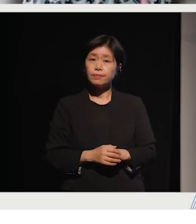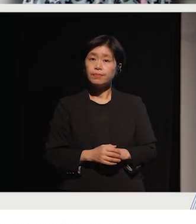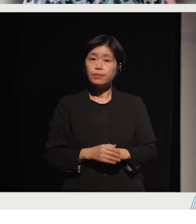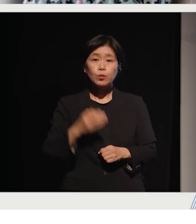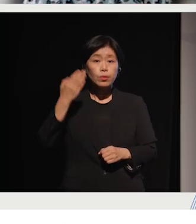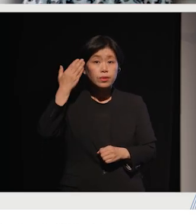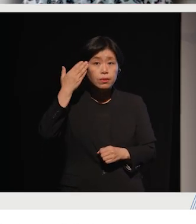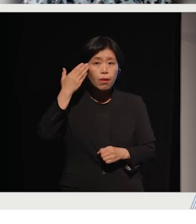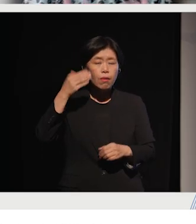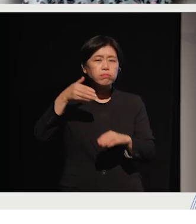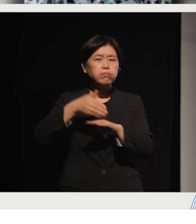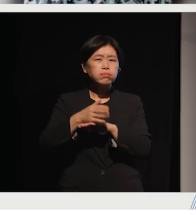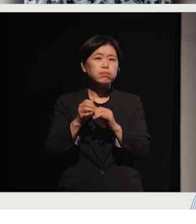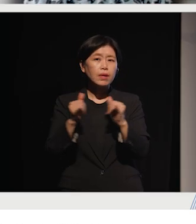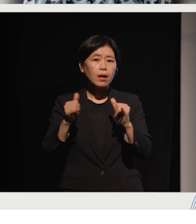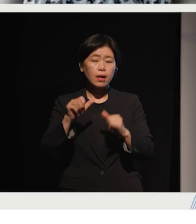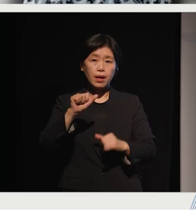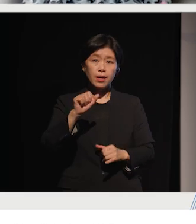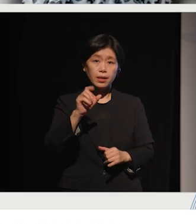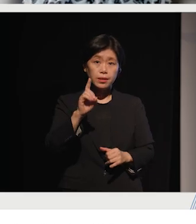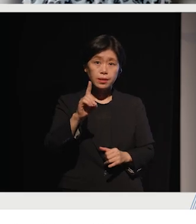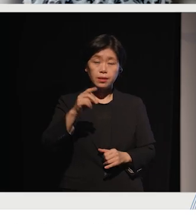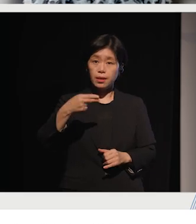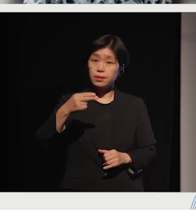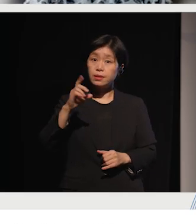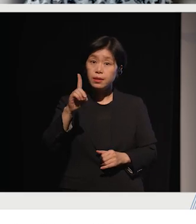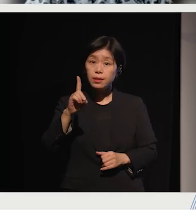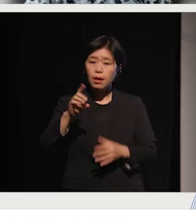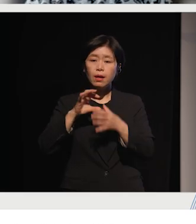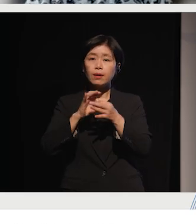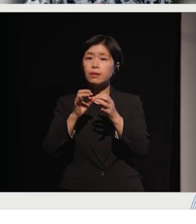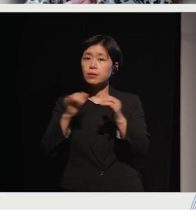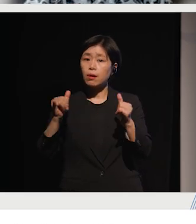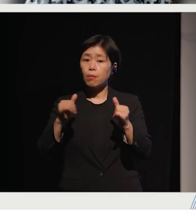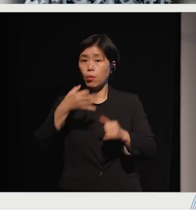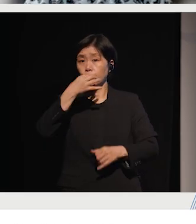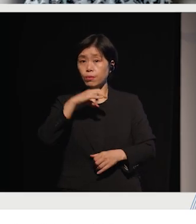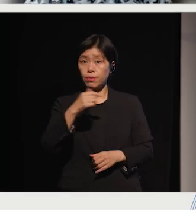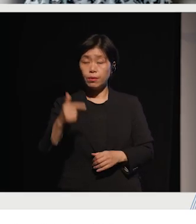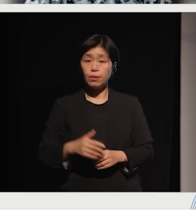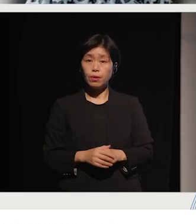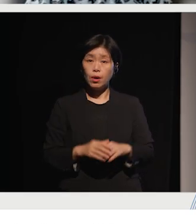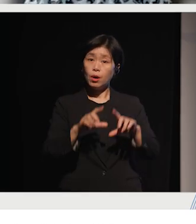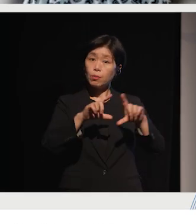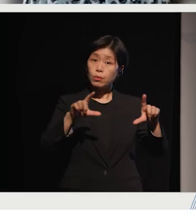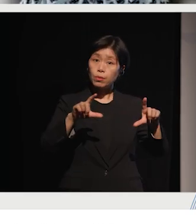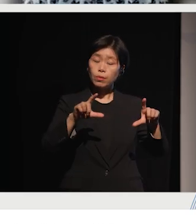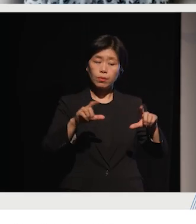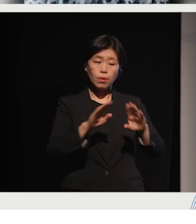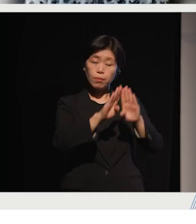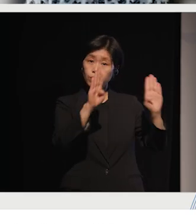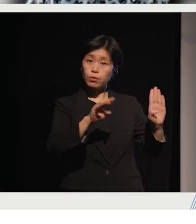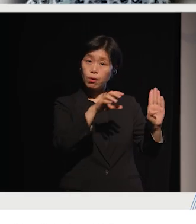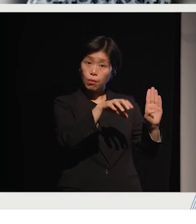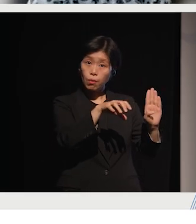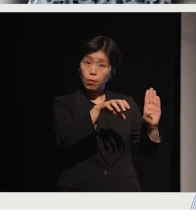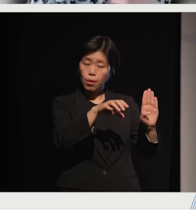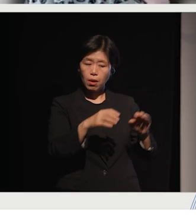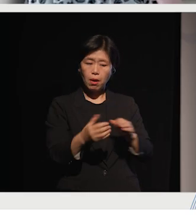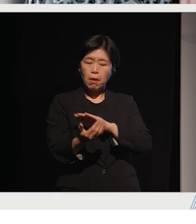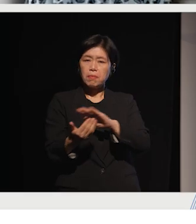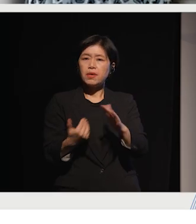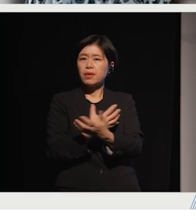will open an hour or 2 hours early for individuals or families that have registered in